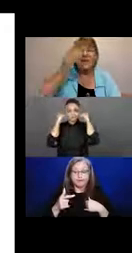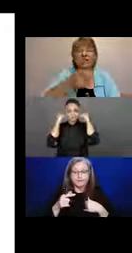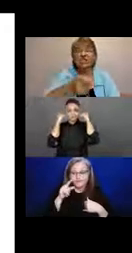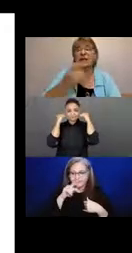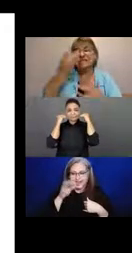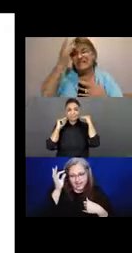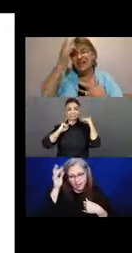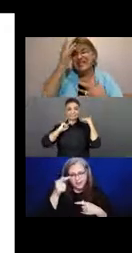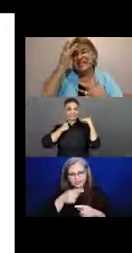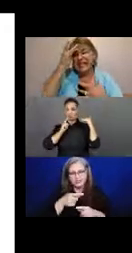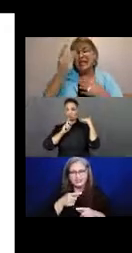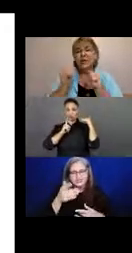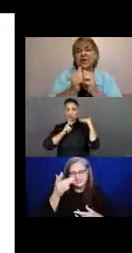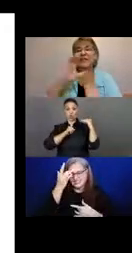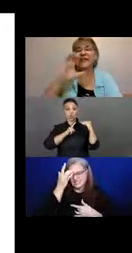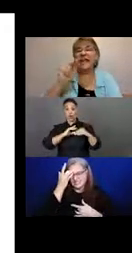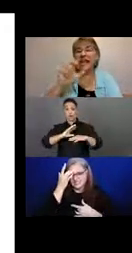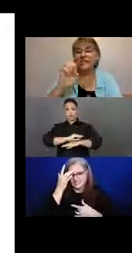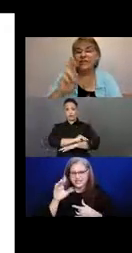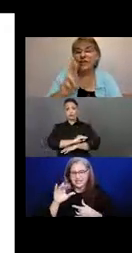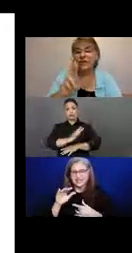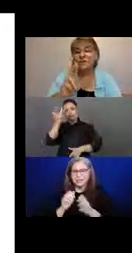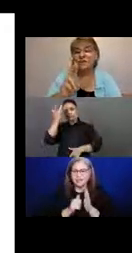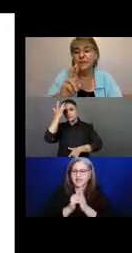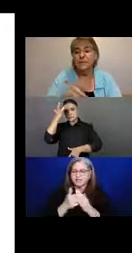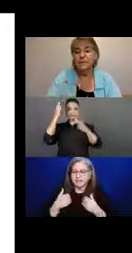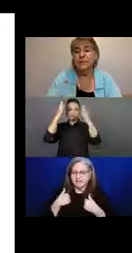hair because she was very sick with cancer.